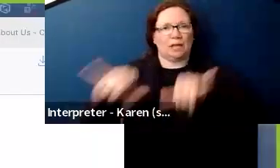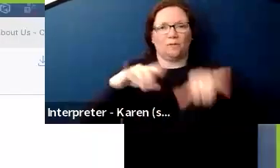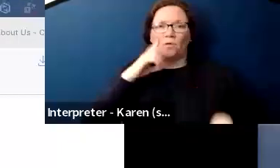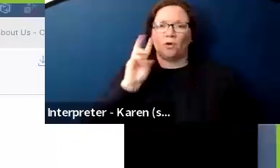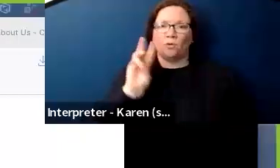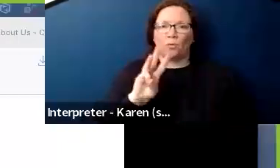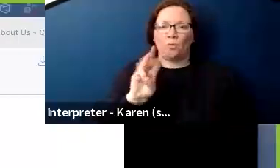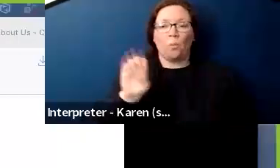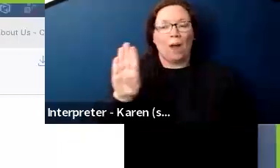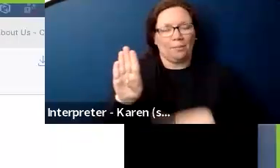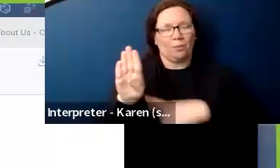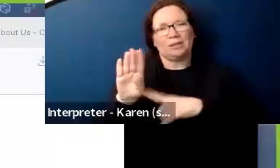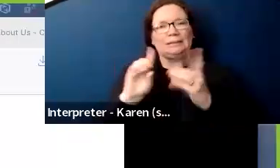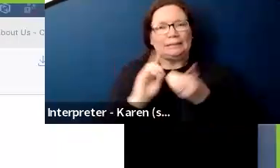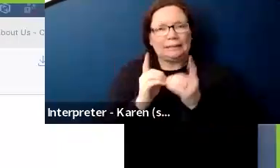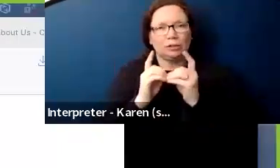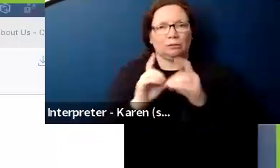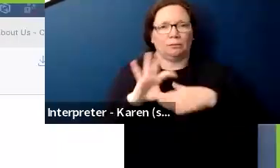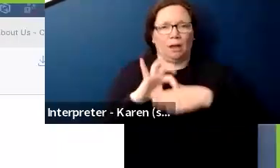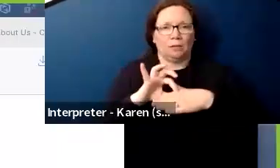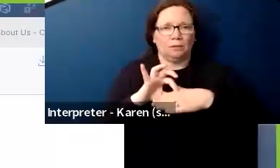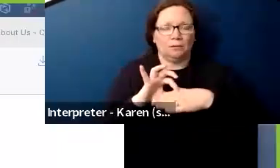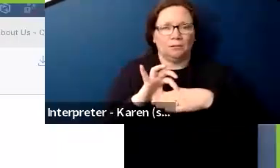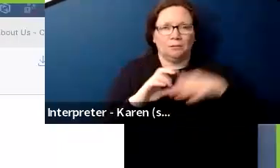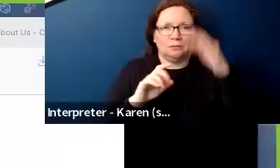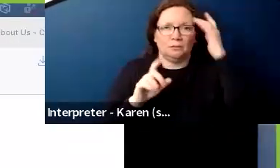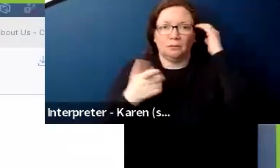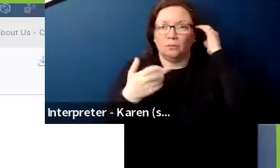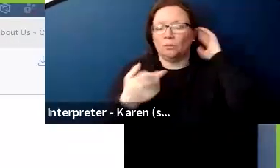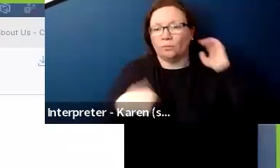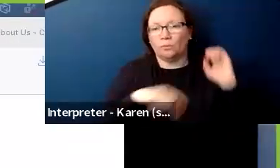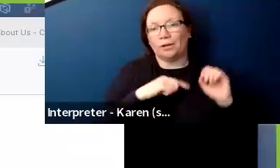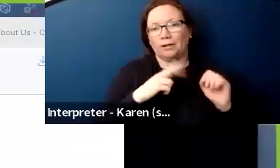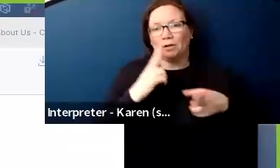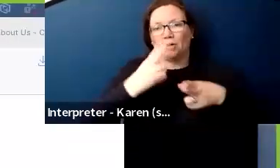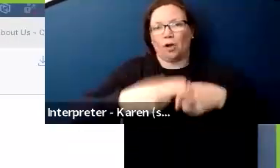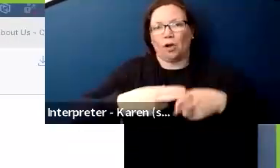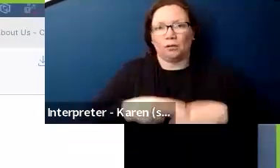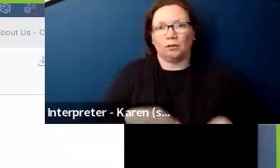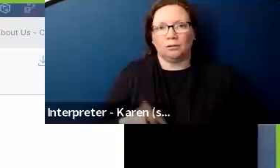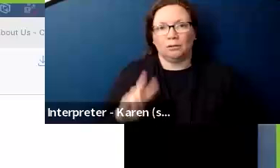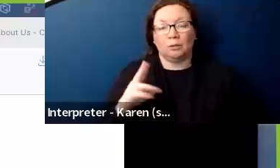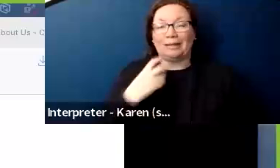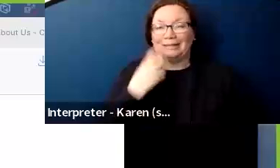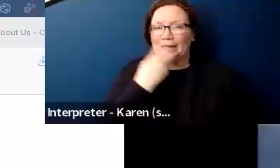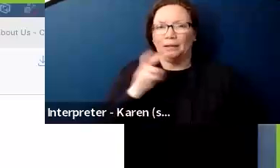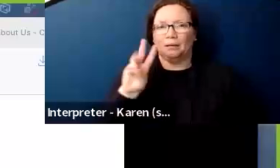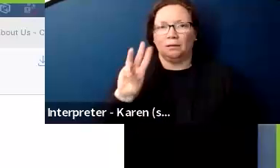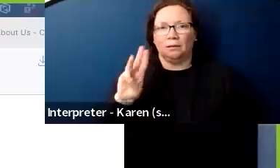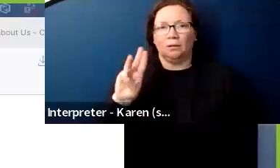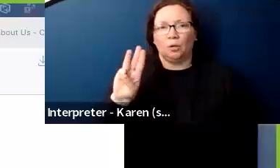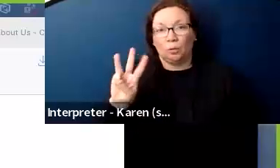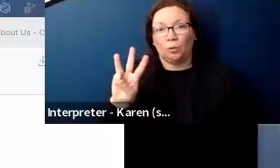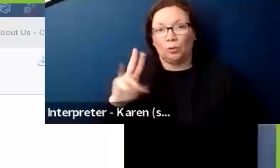for digital accessibility or web content is what we usually call and pronounce as the